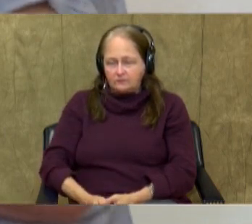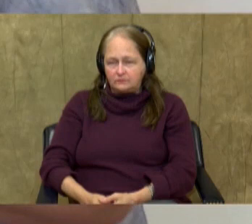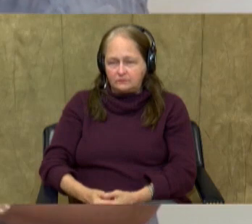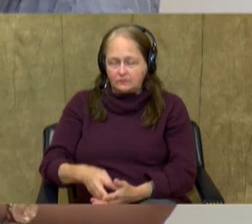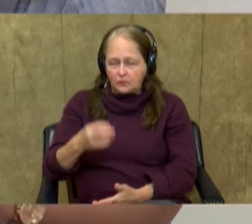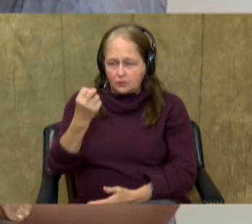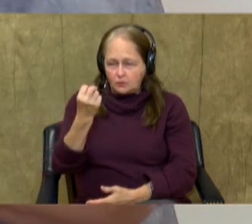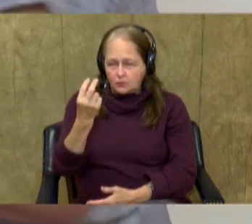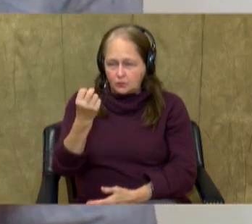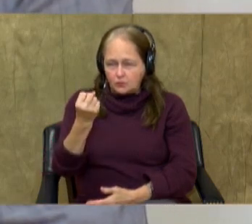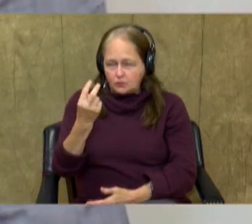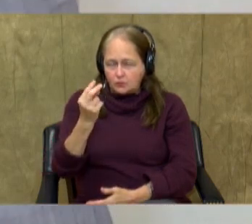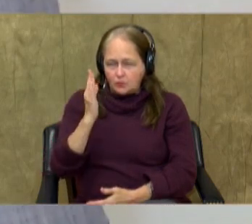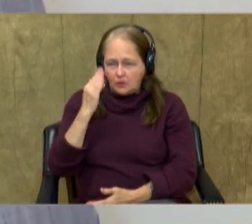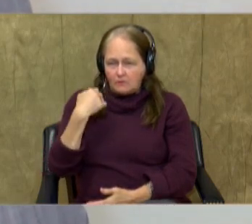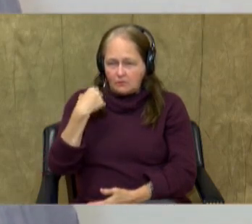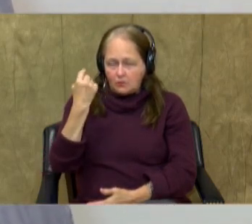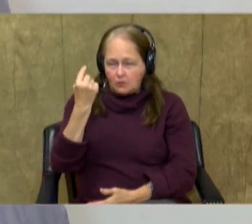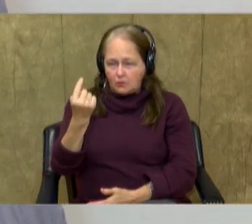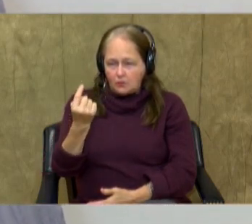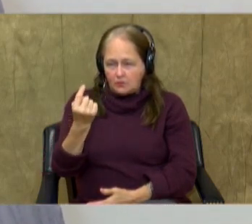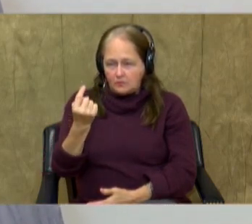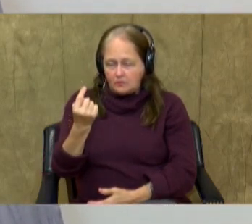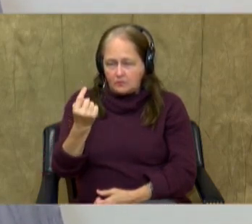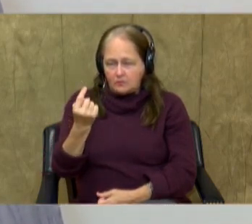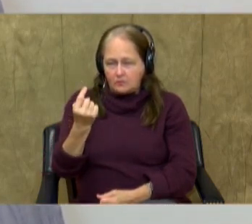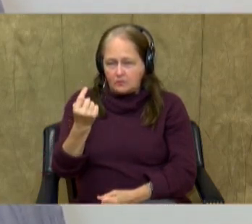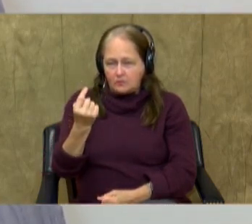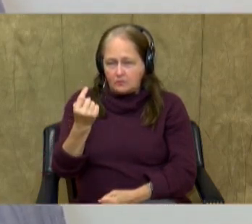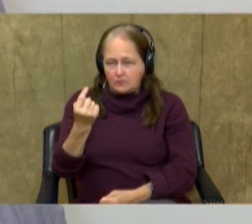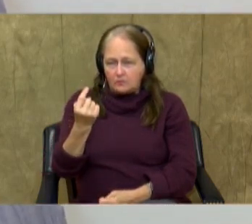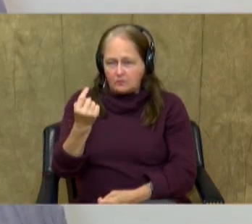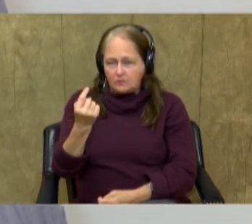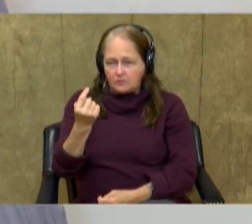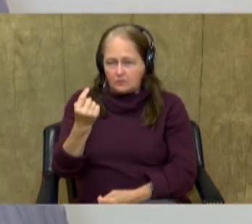And 12, we had 1.